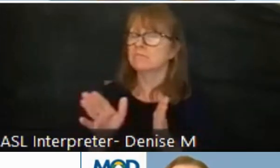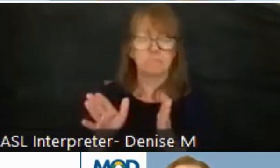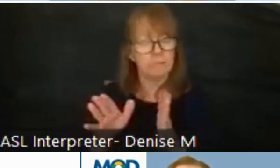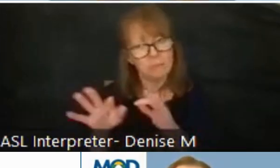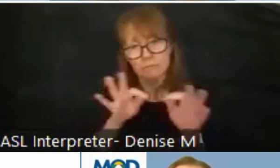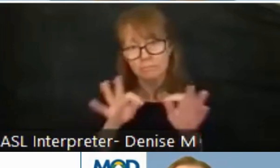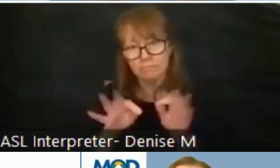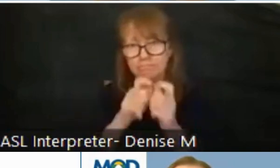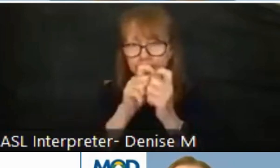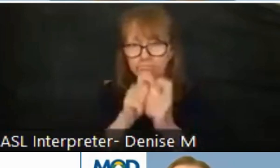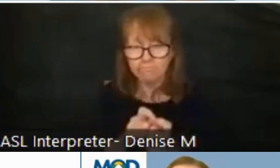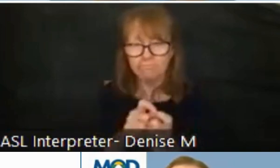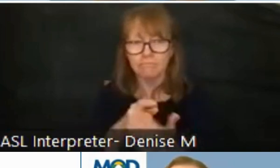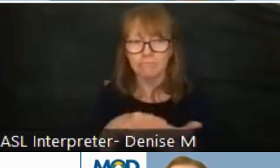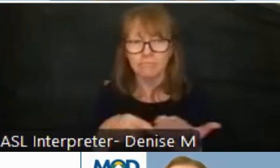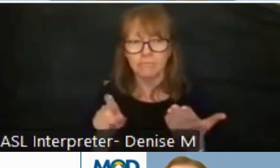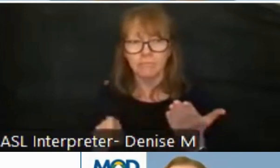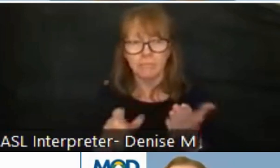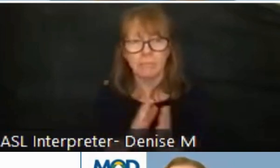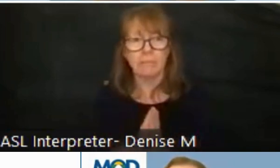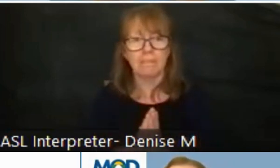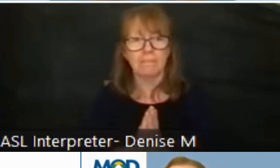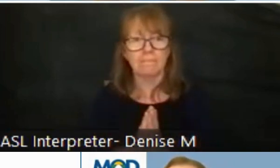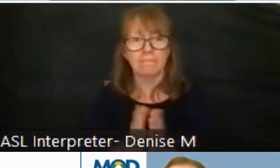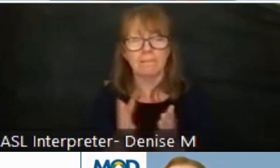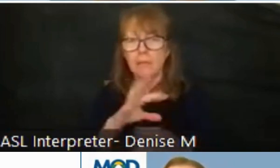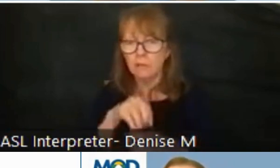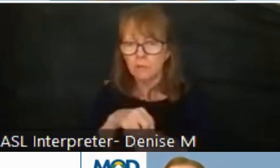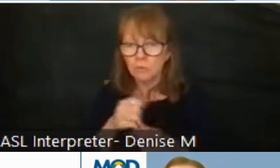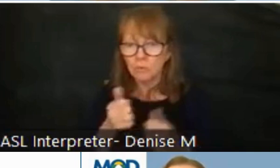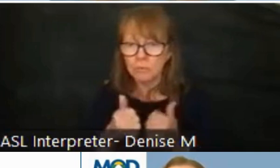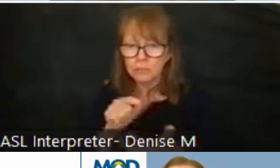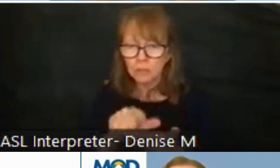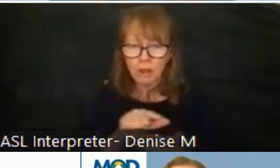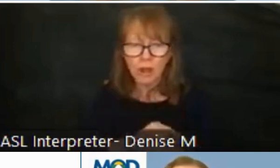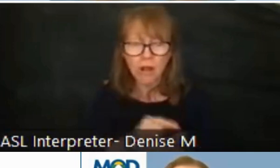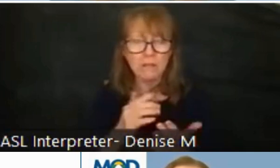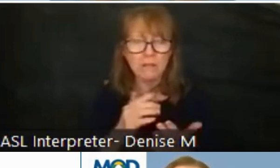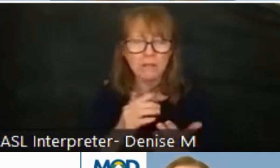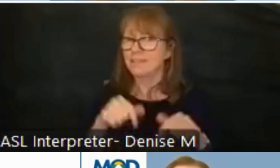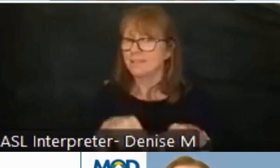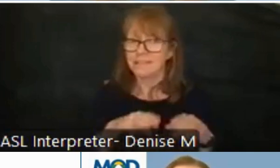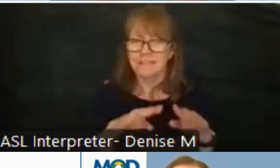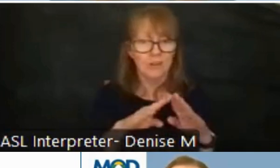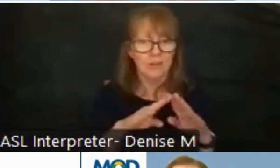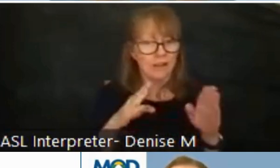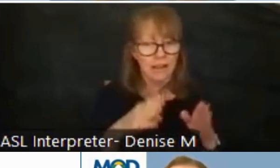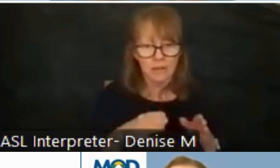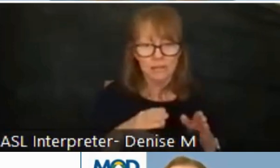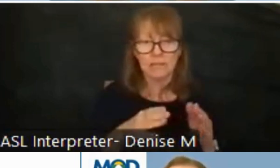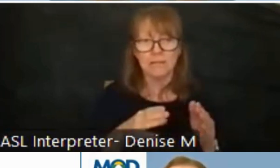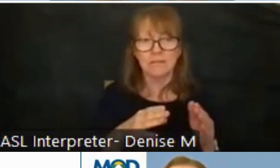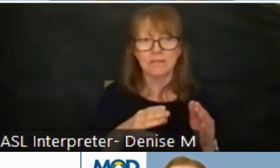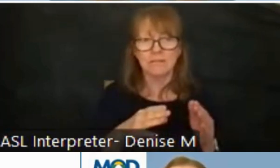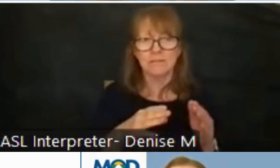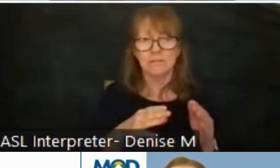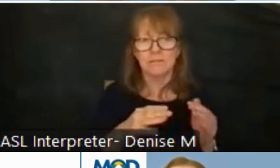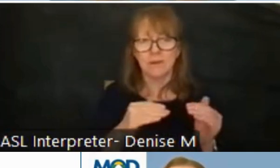Did you include what laws she's requesting under? This is in housing, so again, it's the fair housing laws, not the